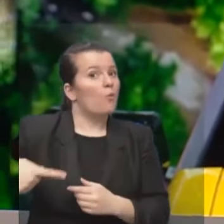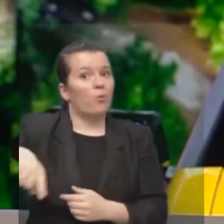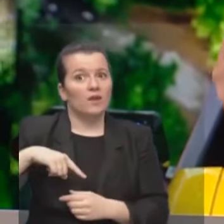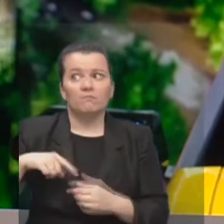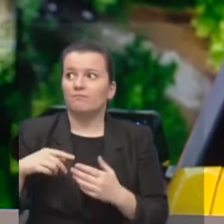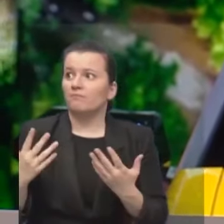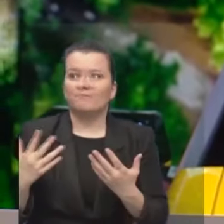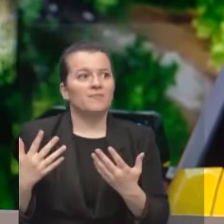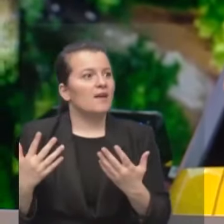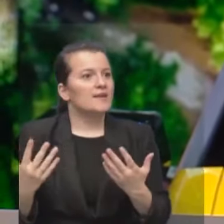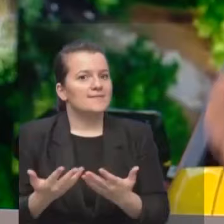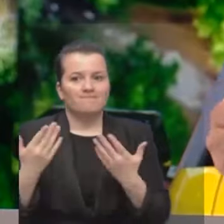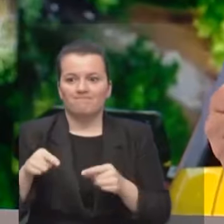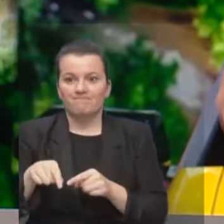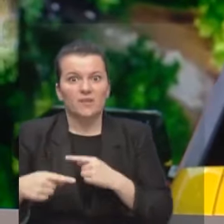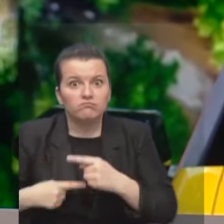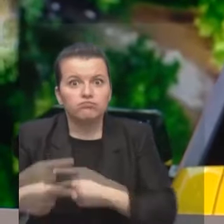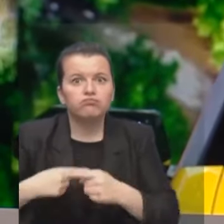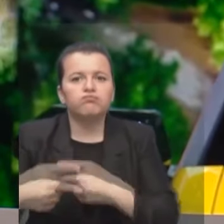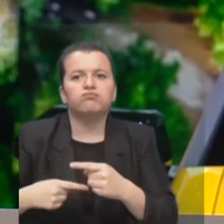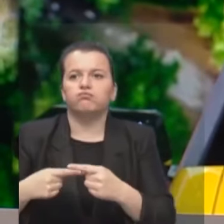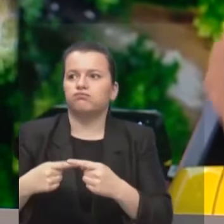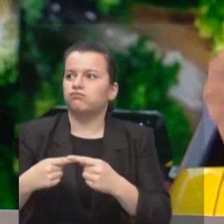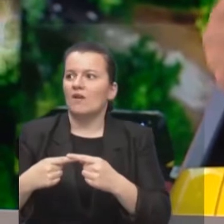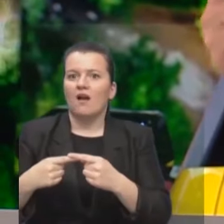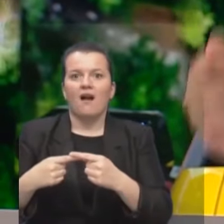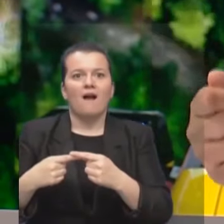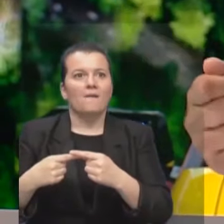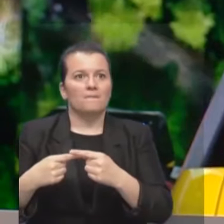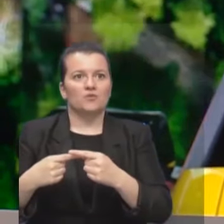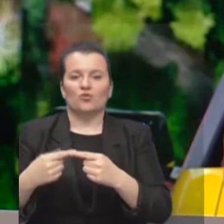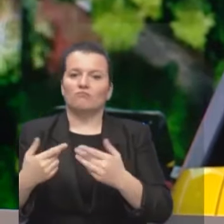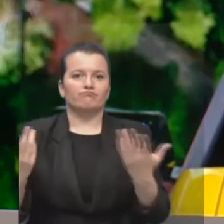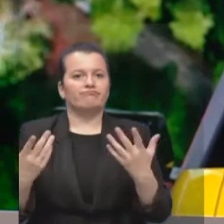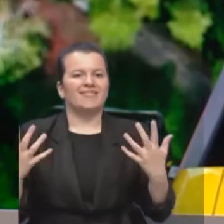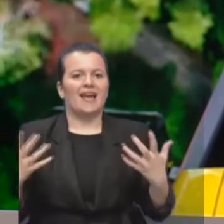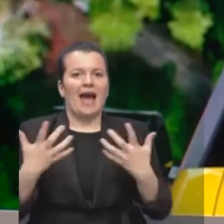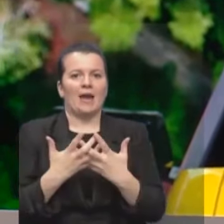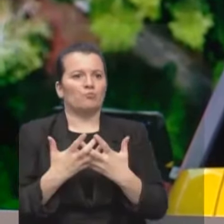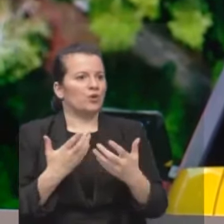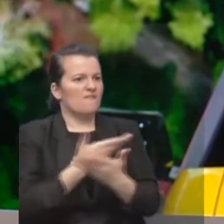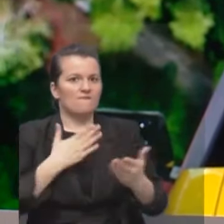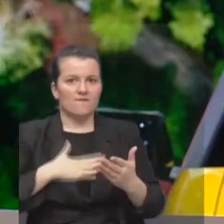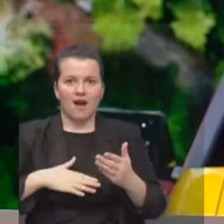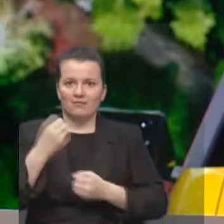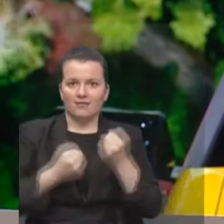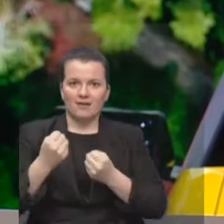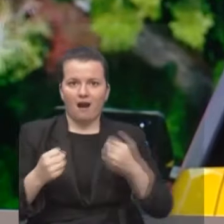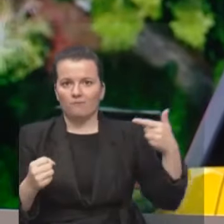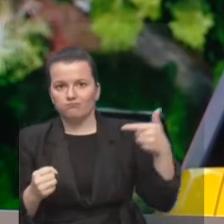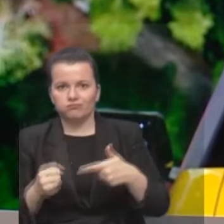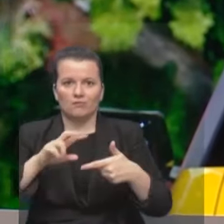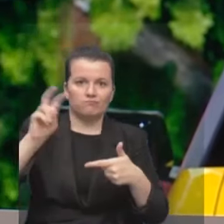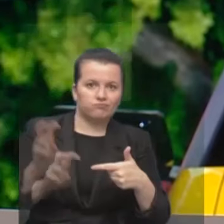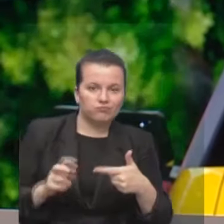meet the expectations of the hybrid market, but there's the great expectations in